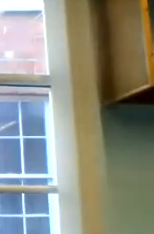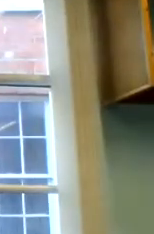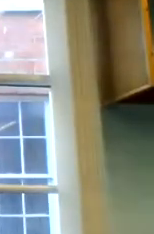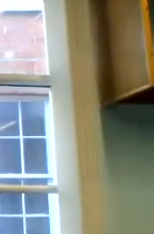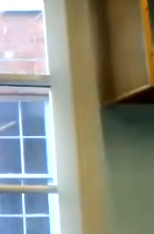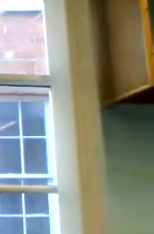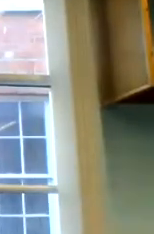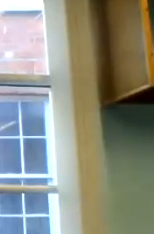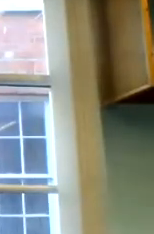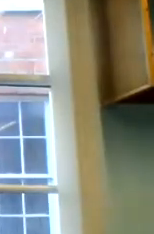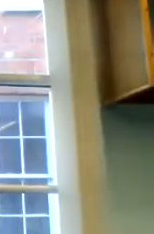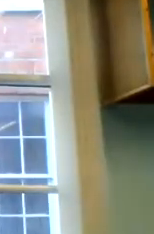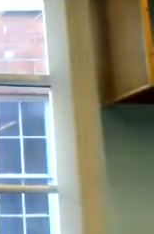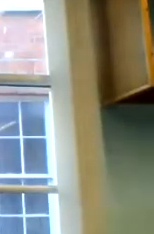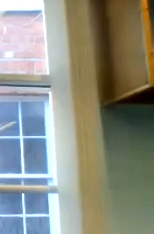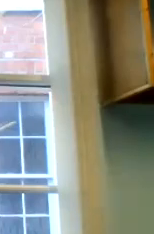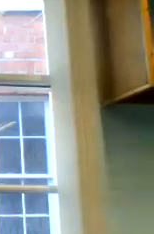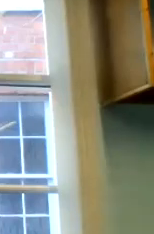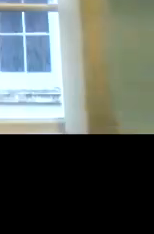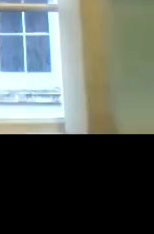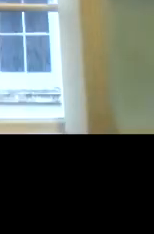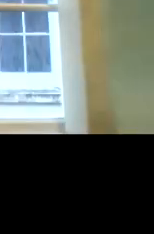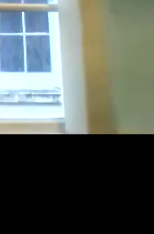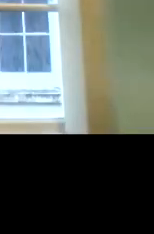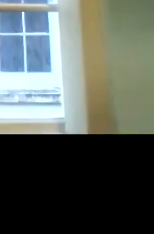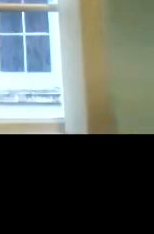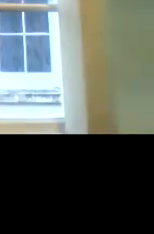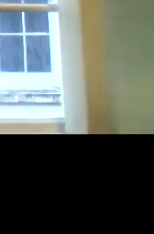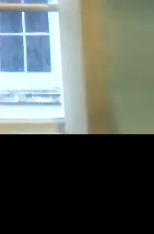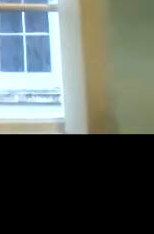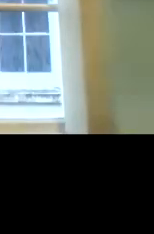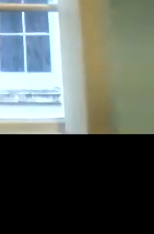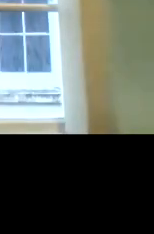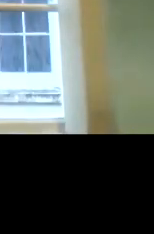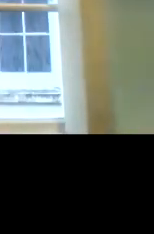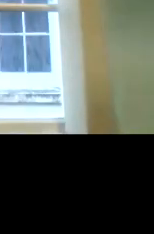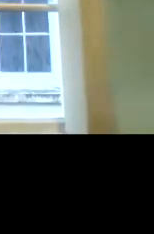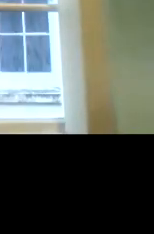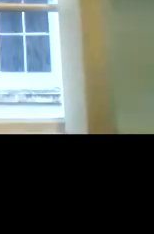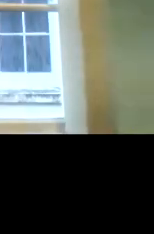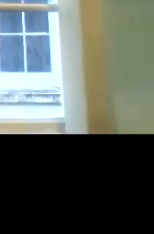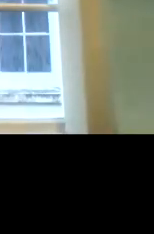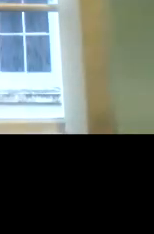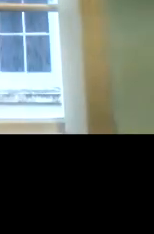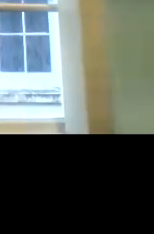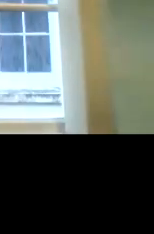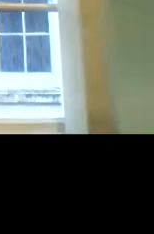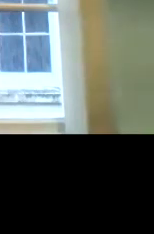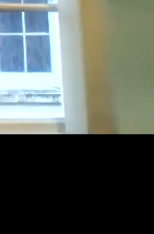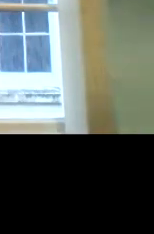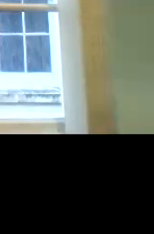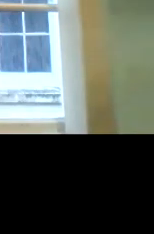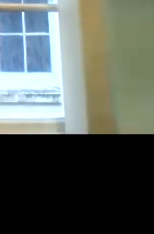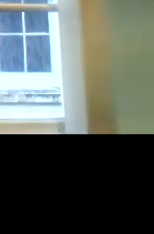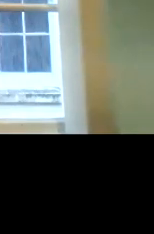for Caroline, and someone had asked Hilary, is there any current guidance for return to exercise